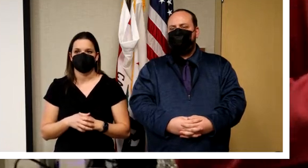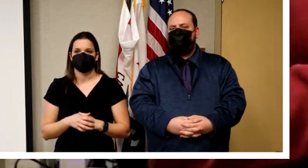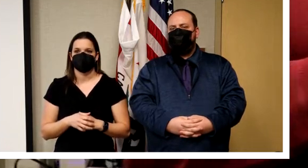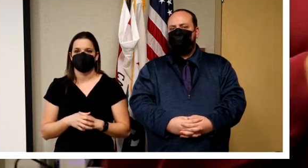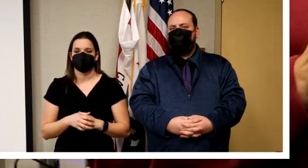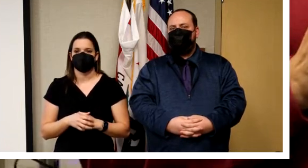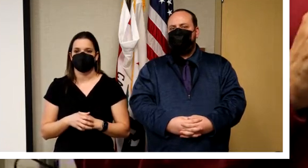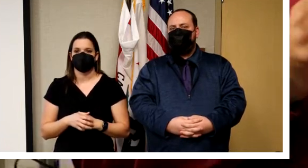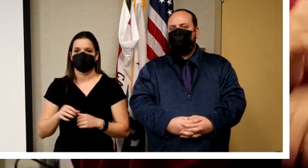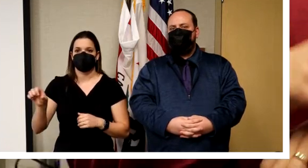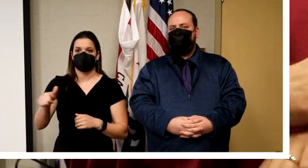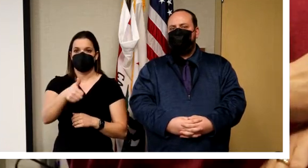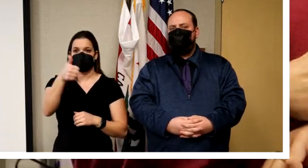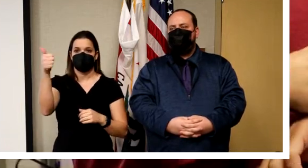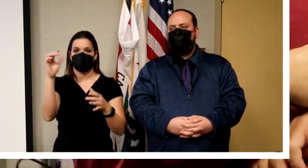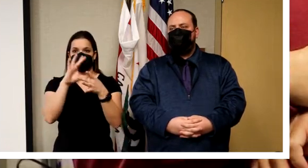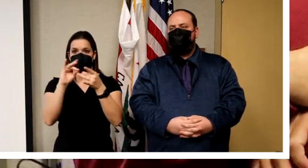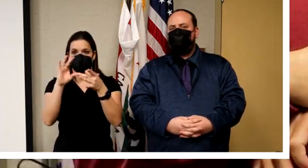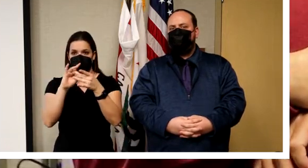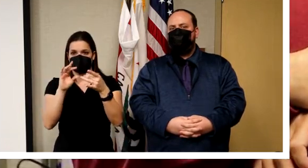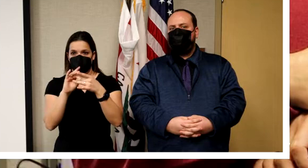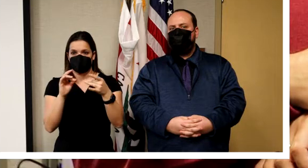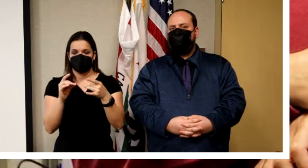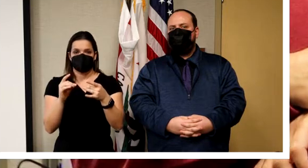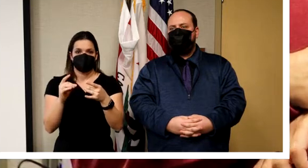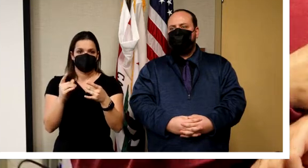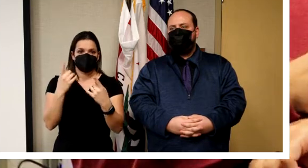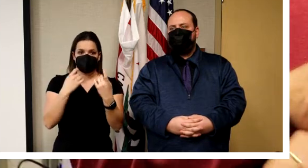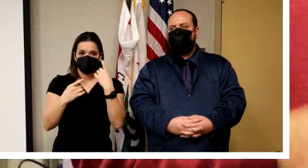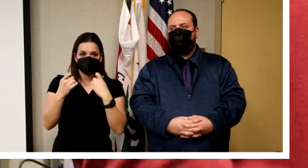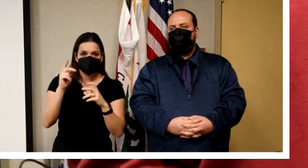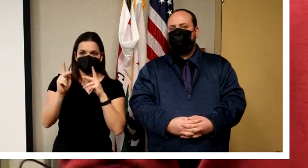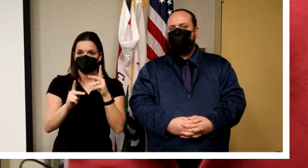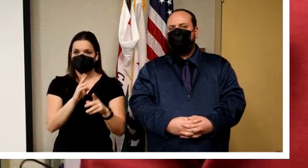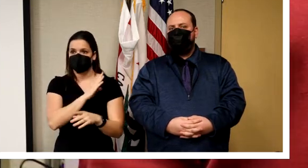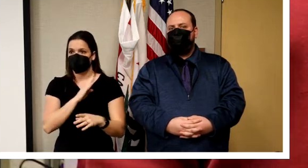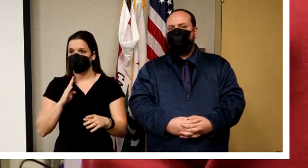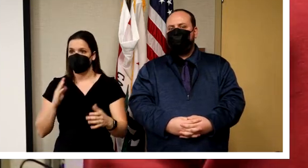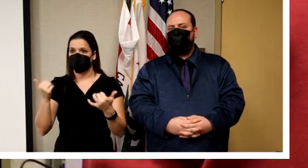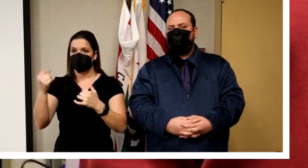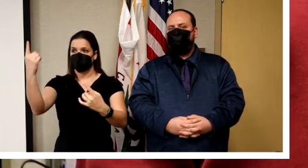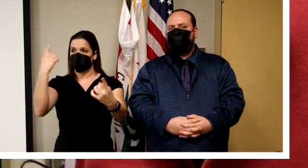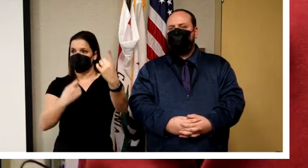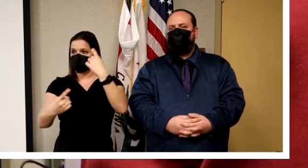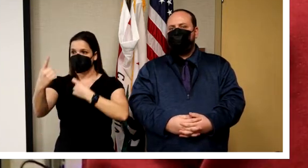Okay, other comments from anybody in the public or anybody from the board, questions?